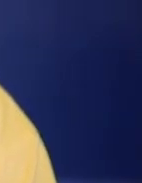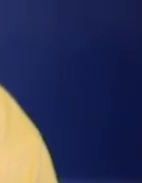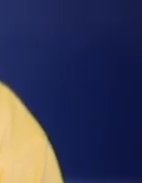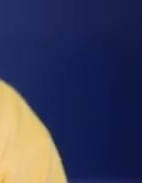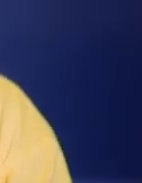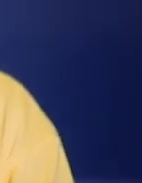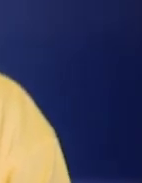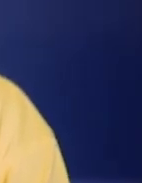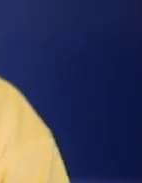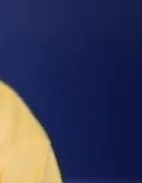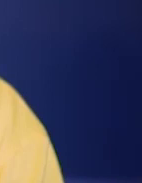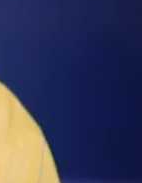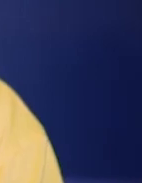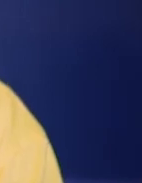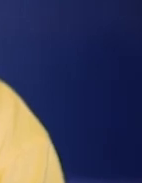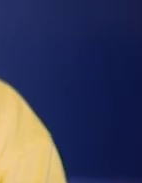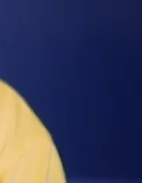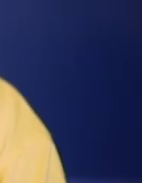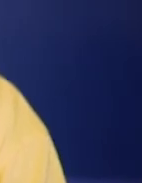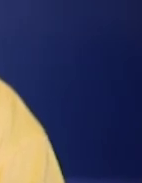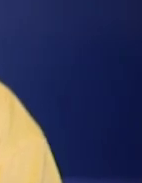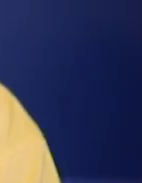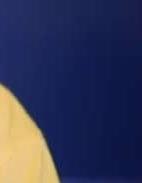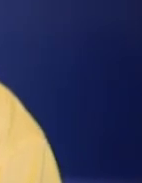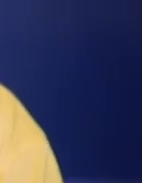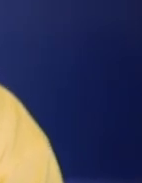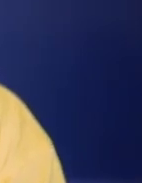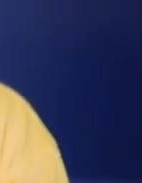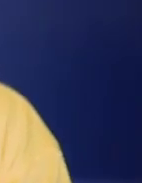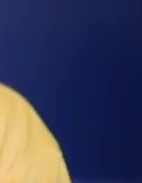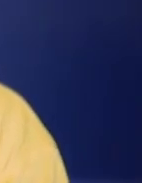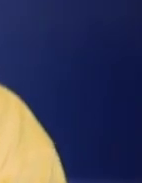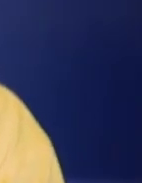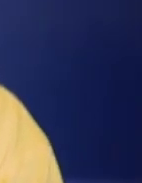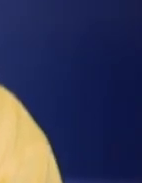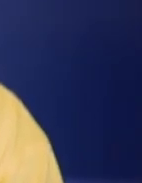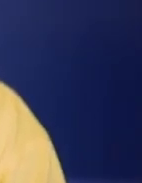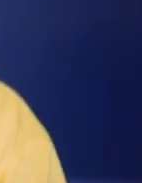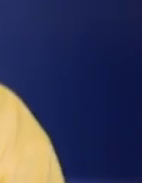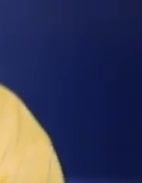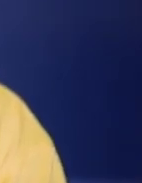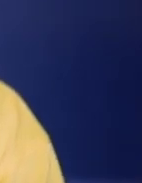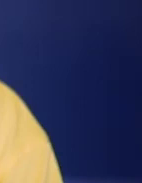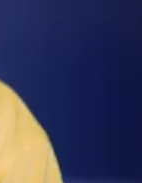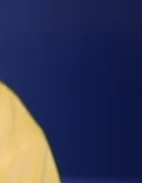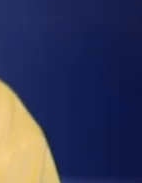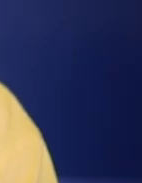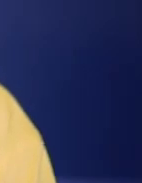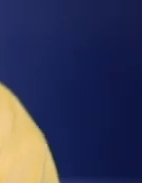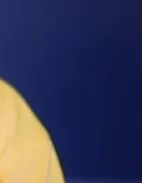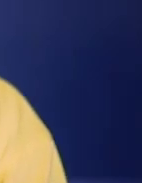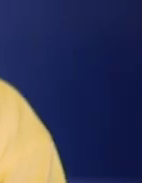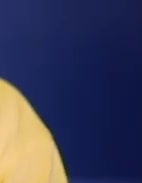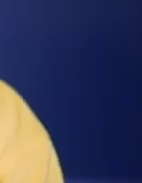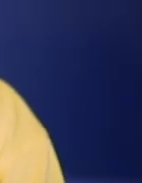you up in your walk with God and also with your prayer life. On this channel, we upload videos